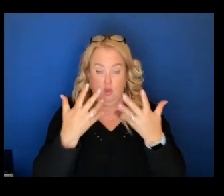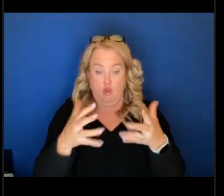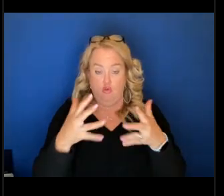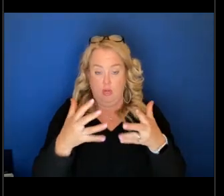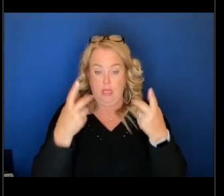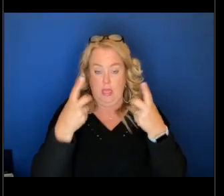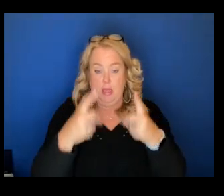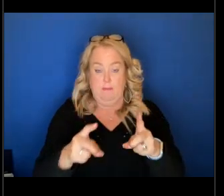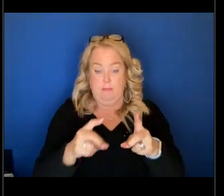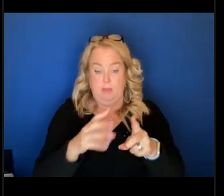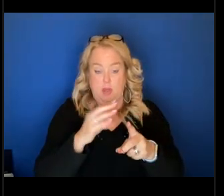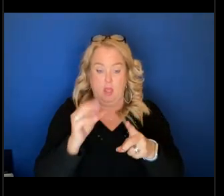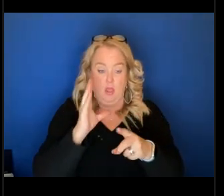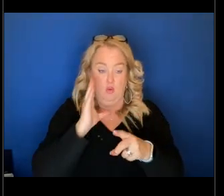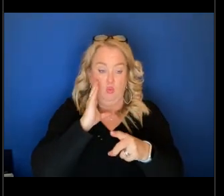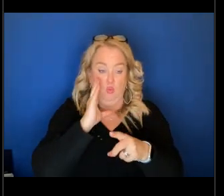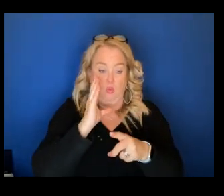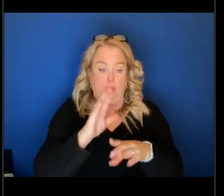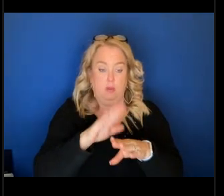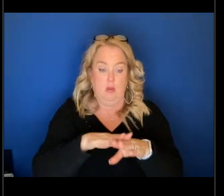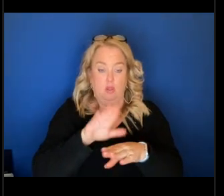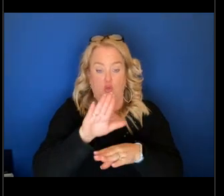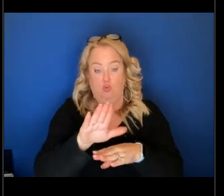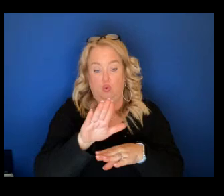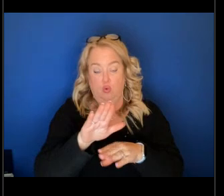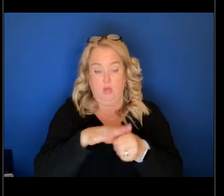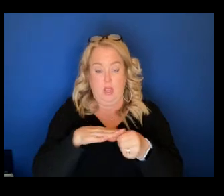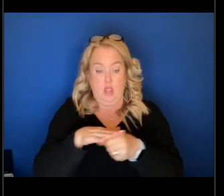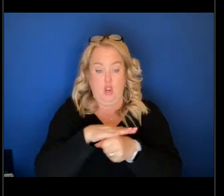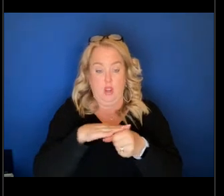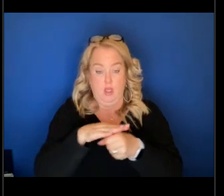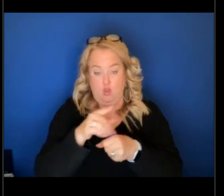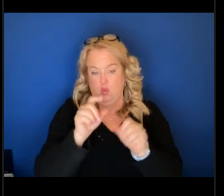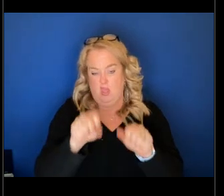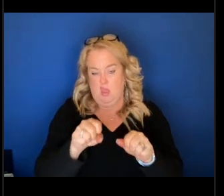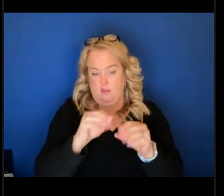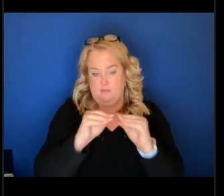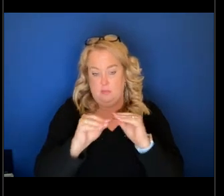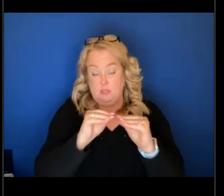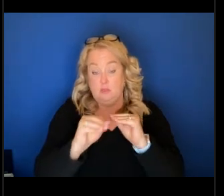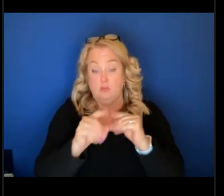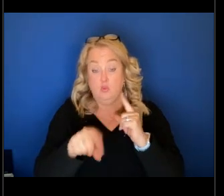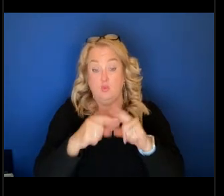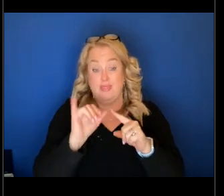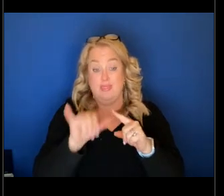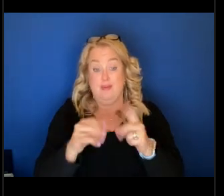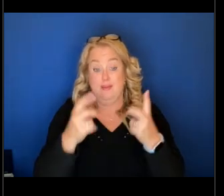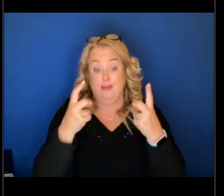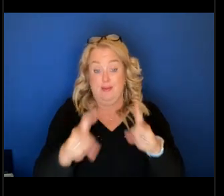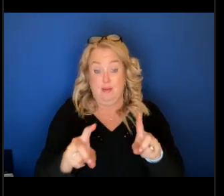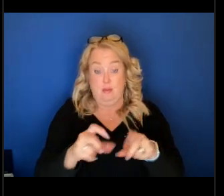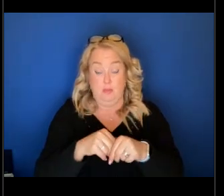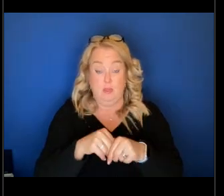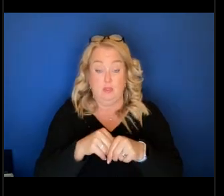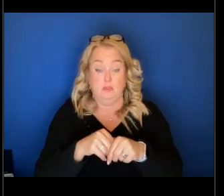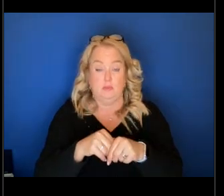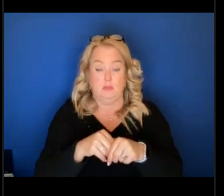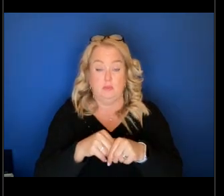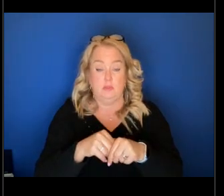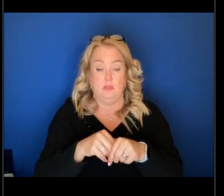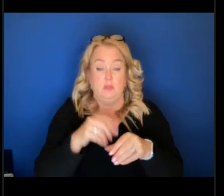correct it on your build site, you can. When this type of violation occurs in